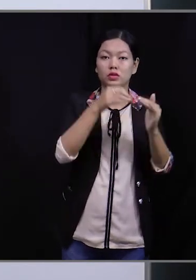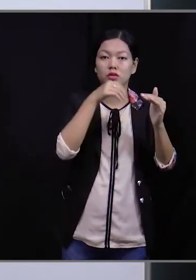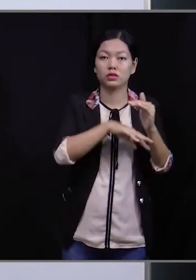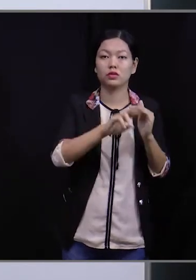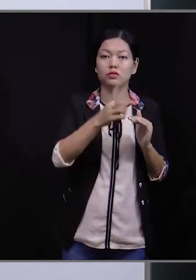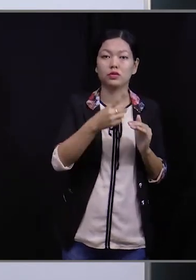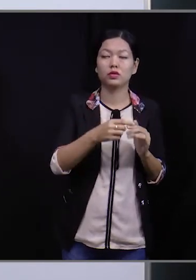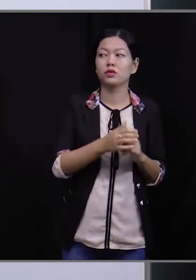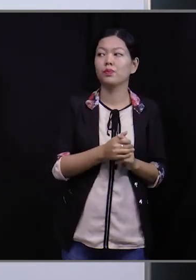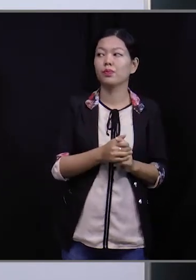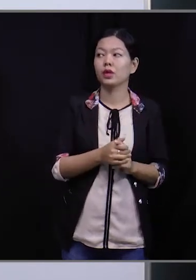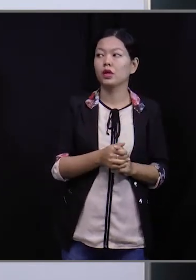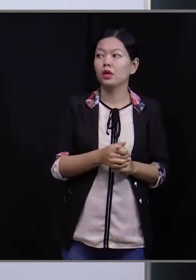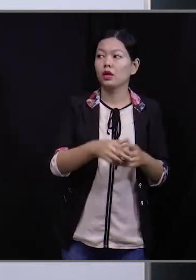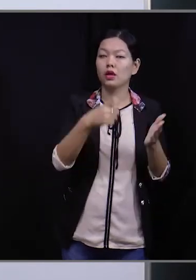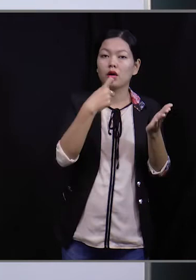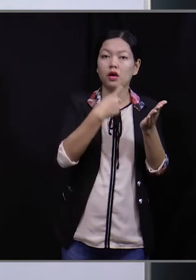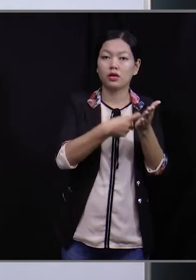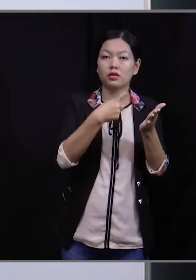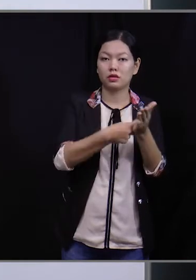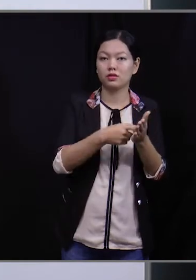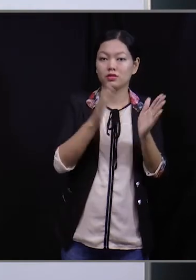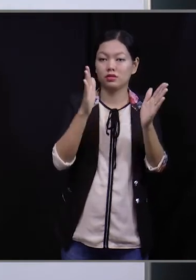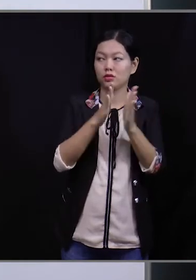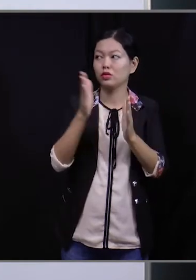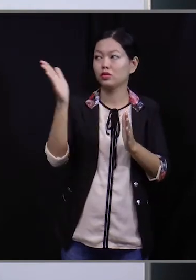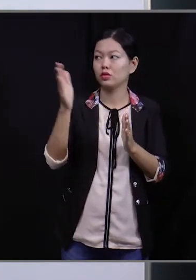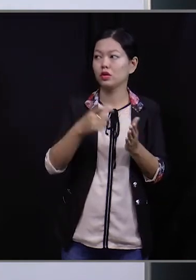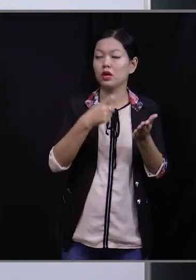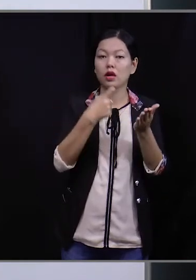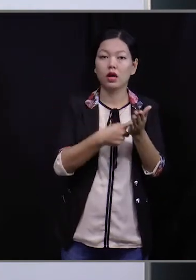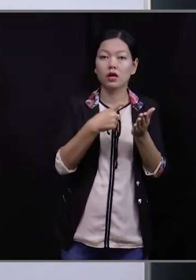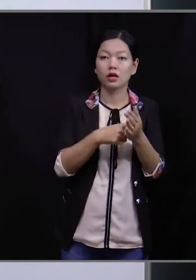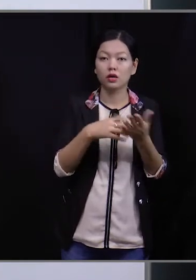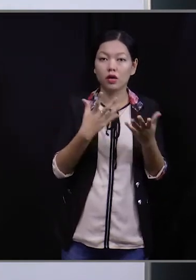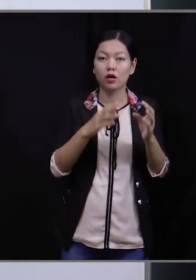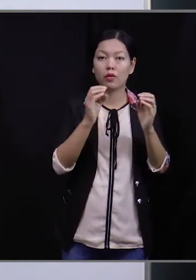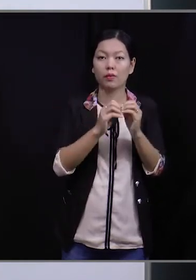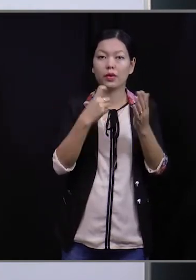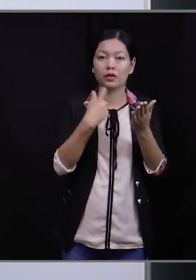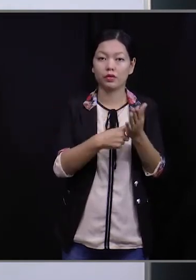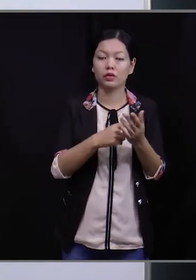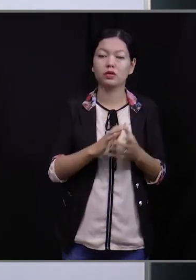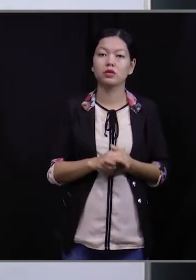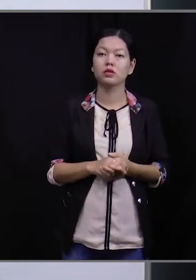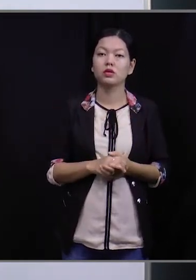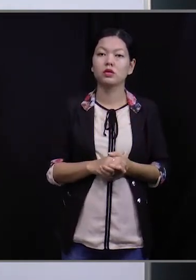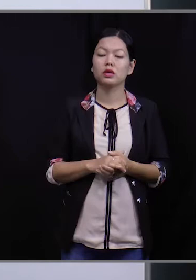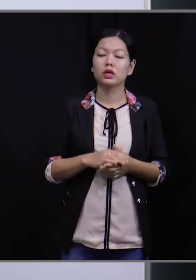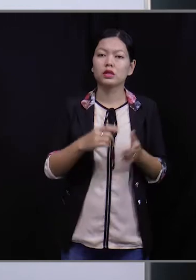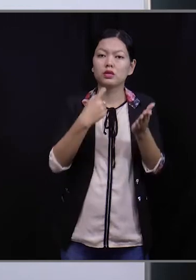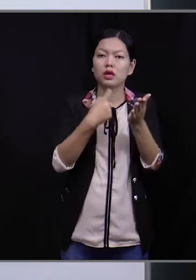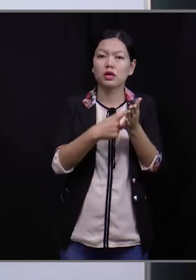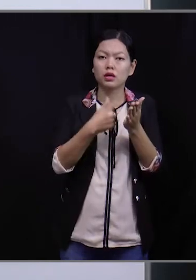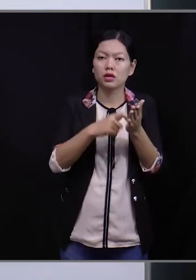repo rate or bank rate. Now, this repo rate and bank rate is almost